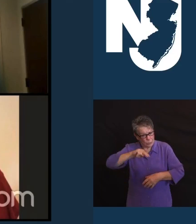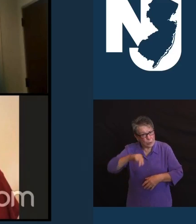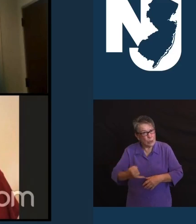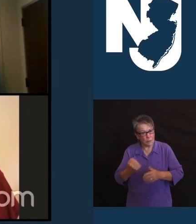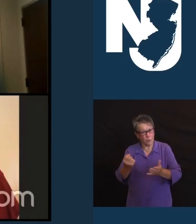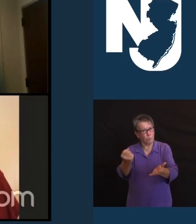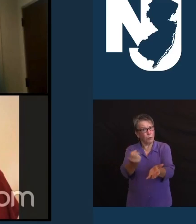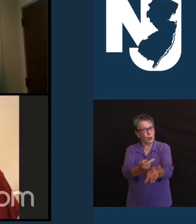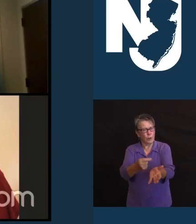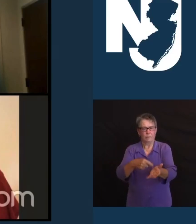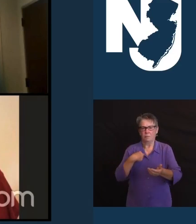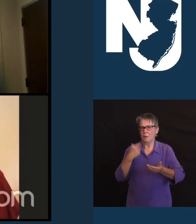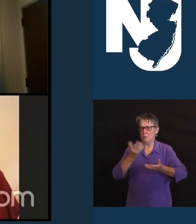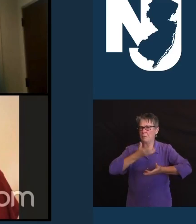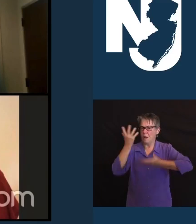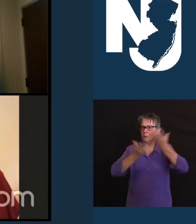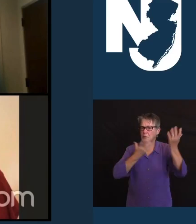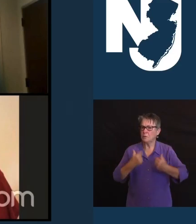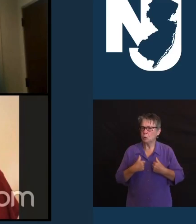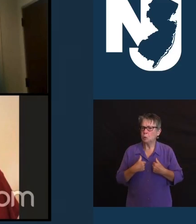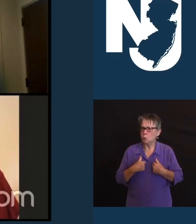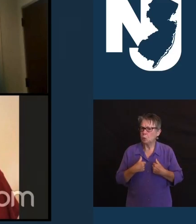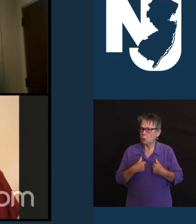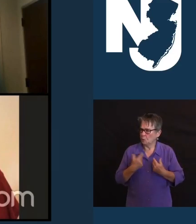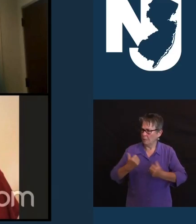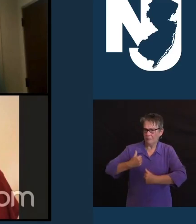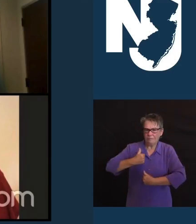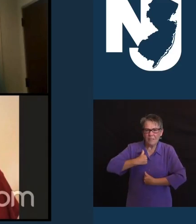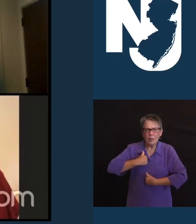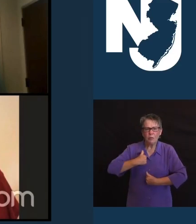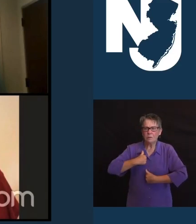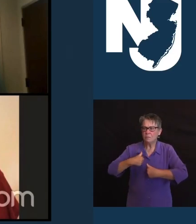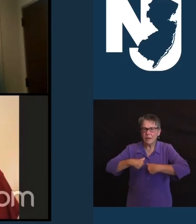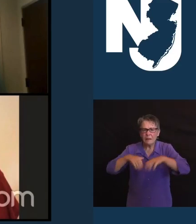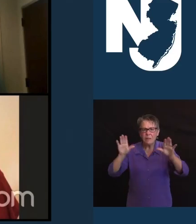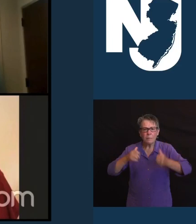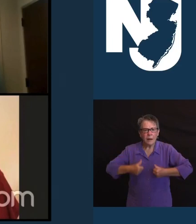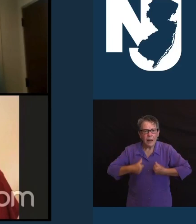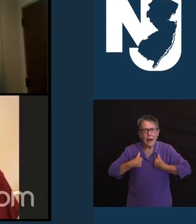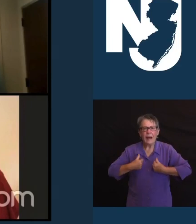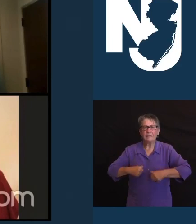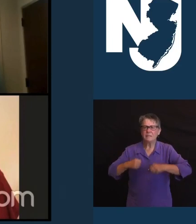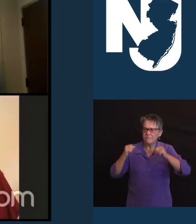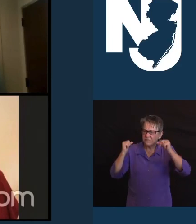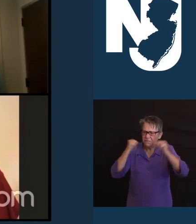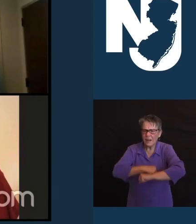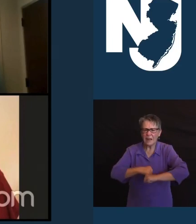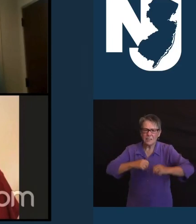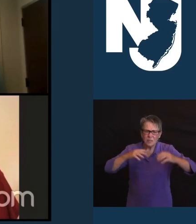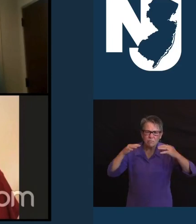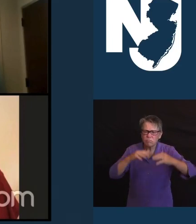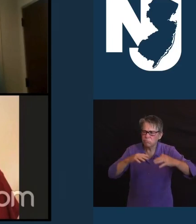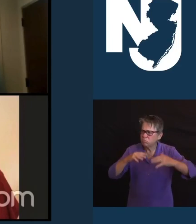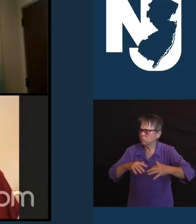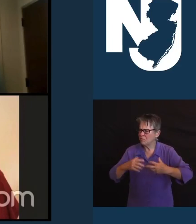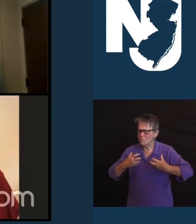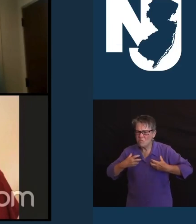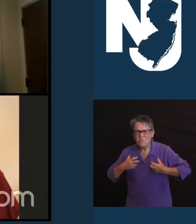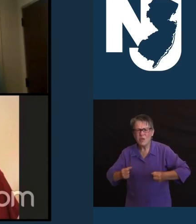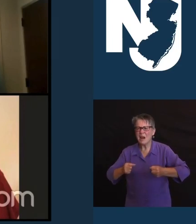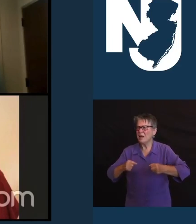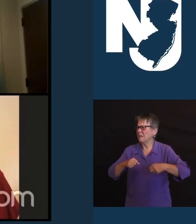a long overdue measure for our active duty military women and men who literally put themselves in harm's way in service to our nation.